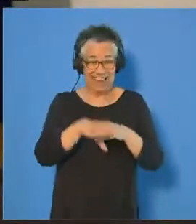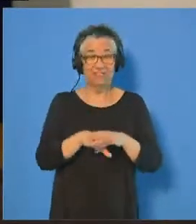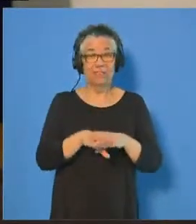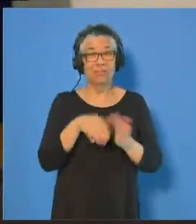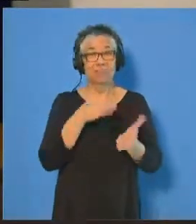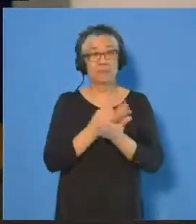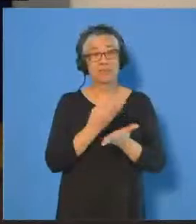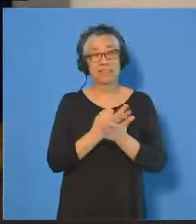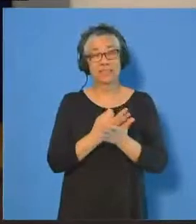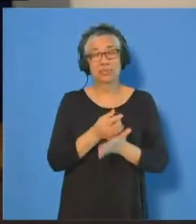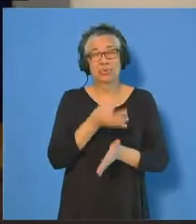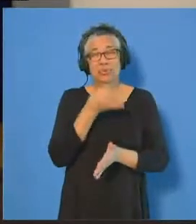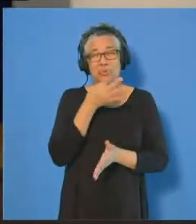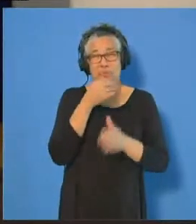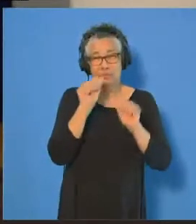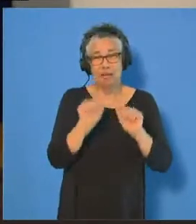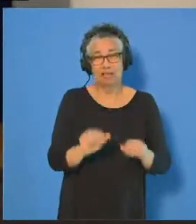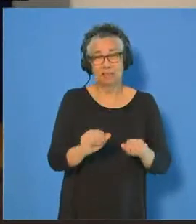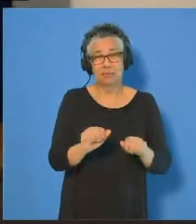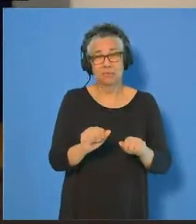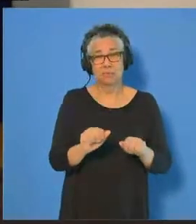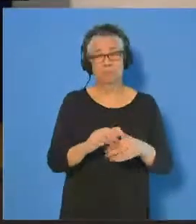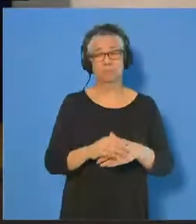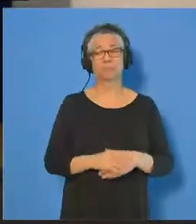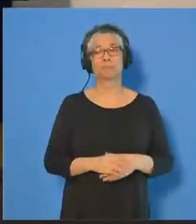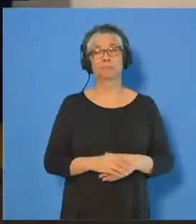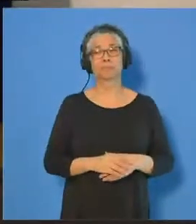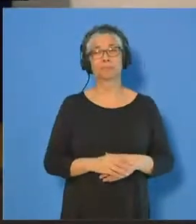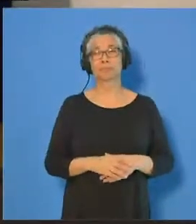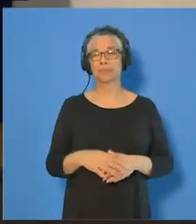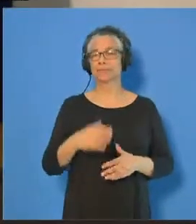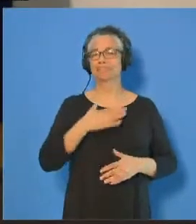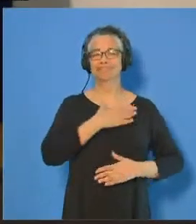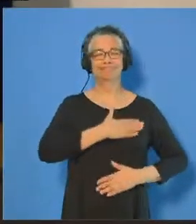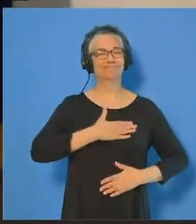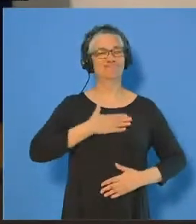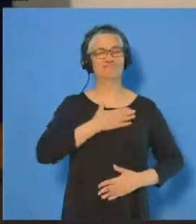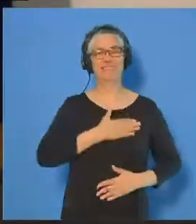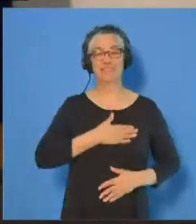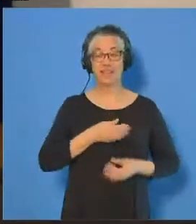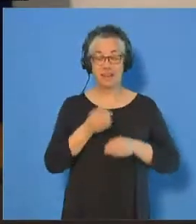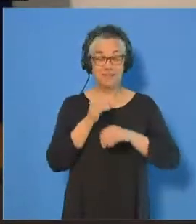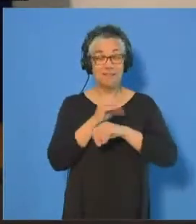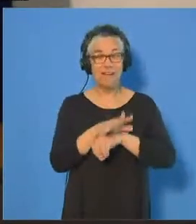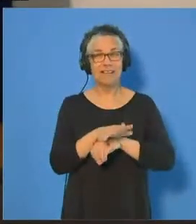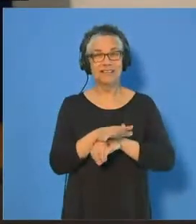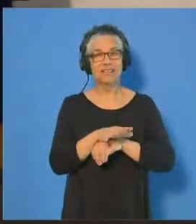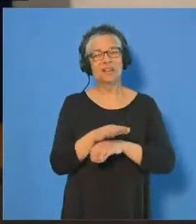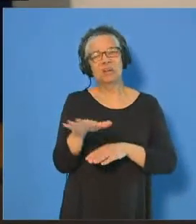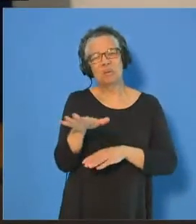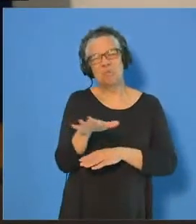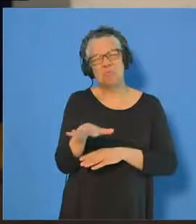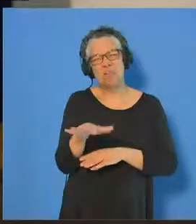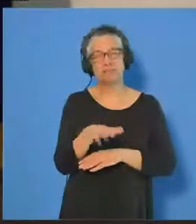these funds as soon as possible. I am pleased to advise that approximately